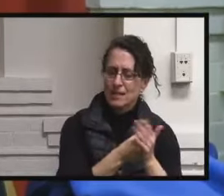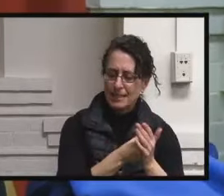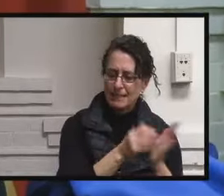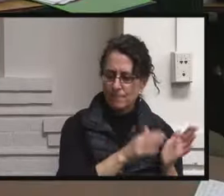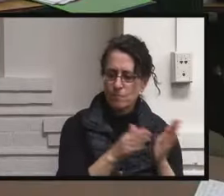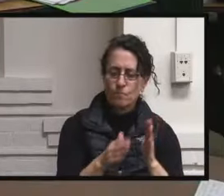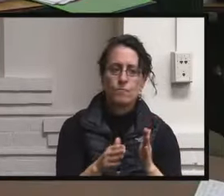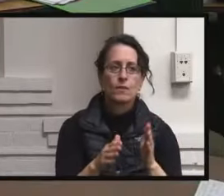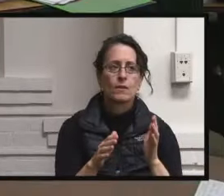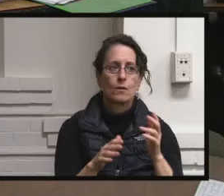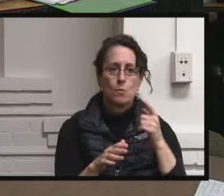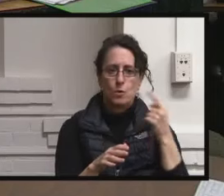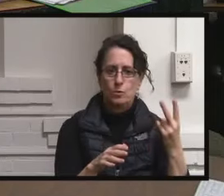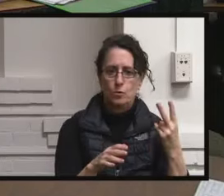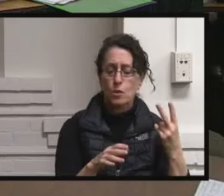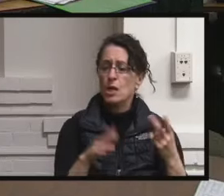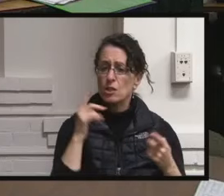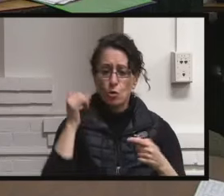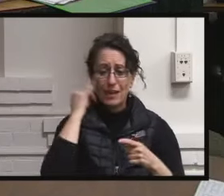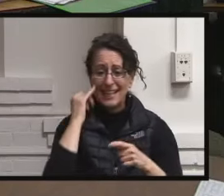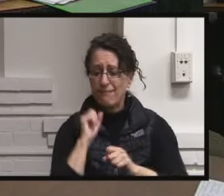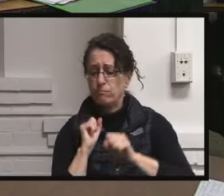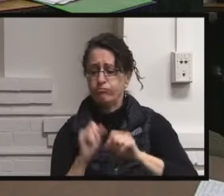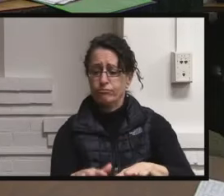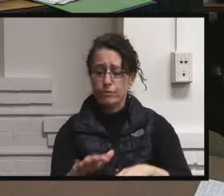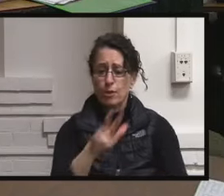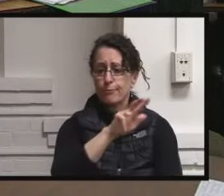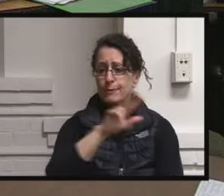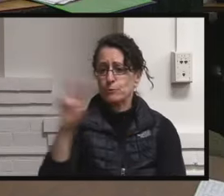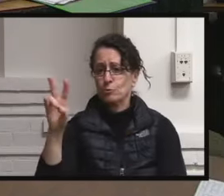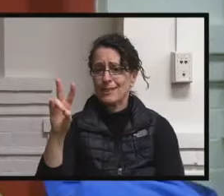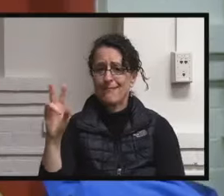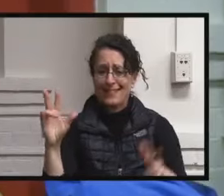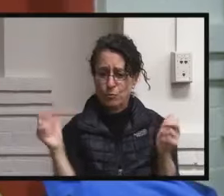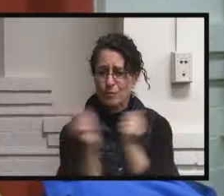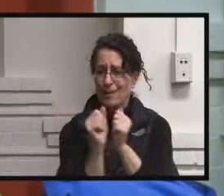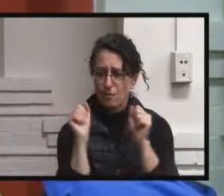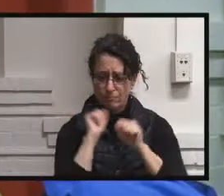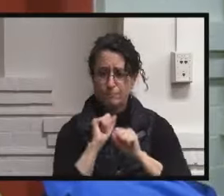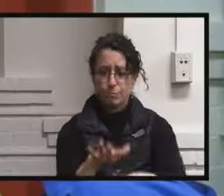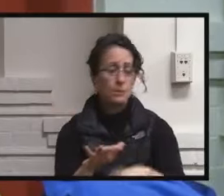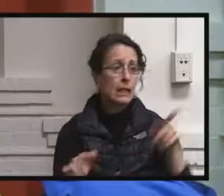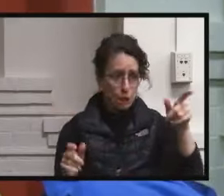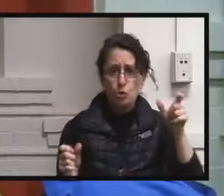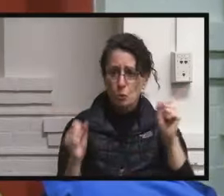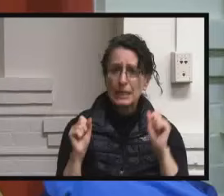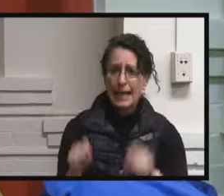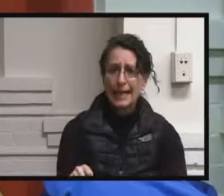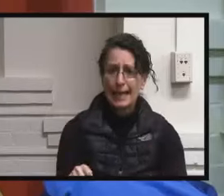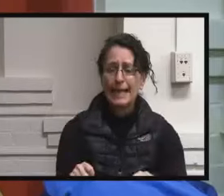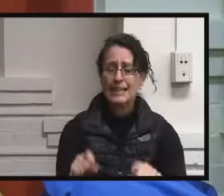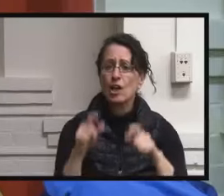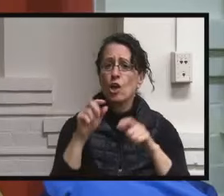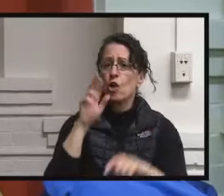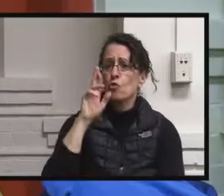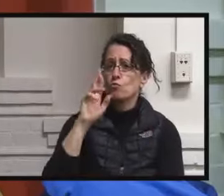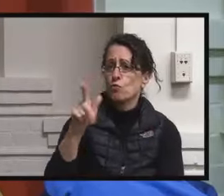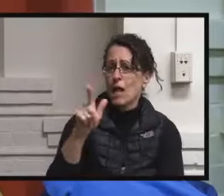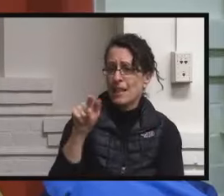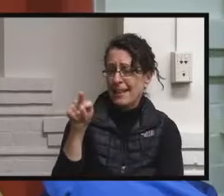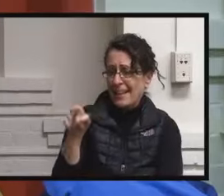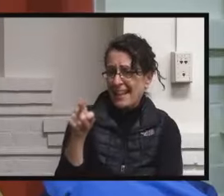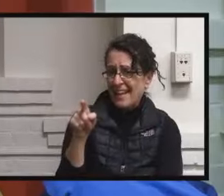stream, can the 3 through 7s be in the single stream system? Yes, 3 through 7 can be in single stream as well. We don't know what Rutland does with